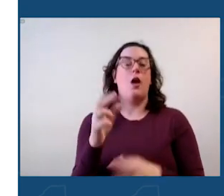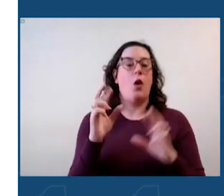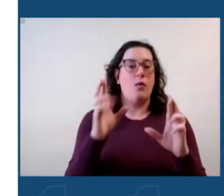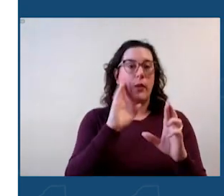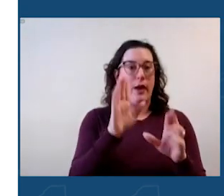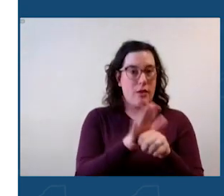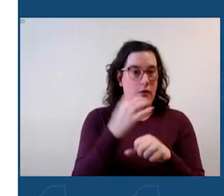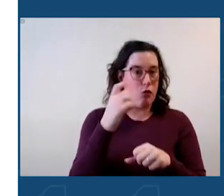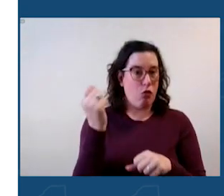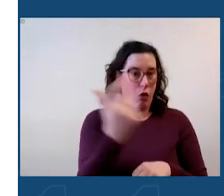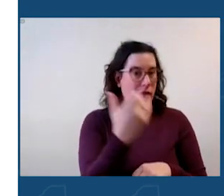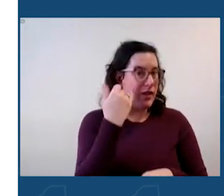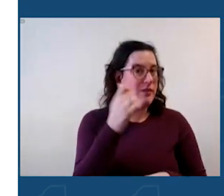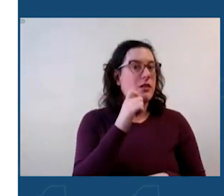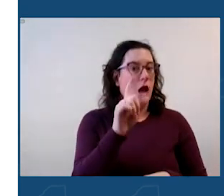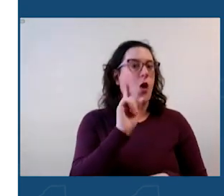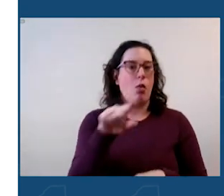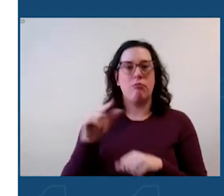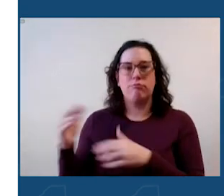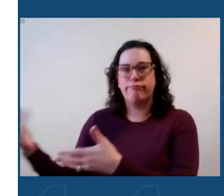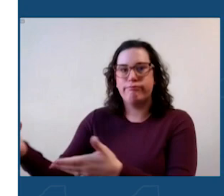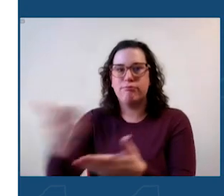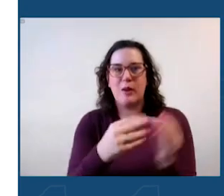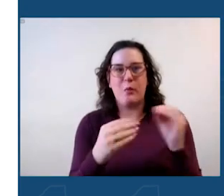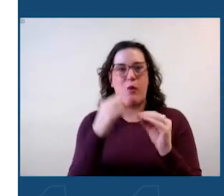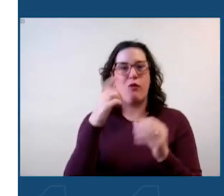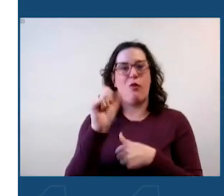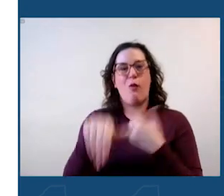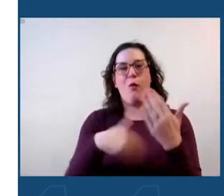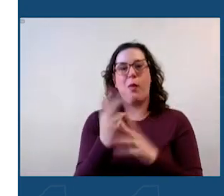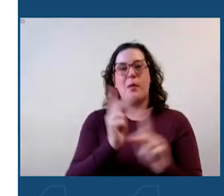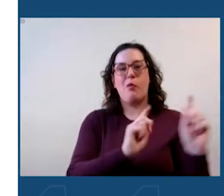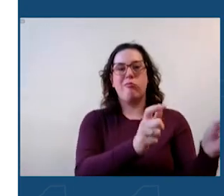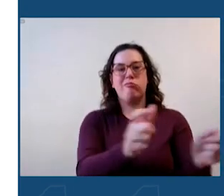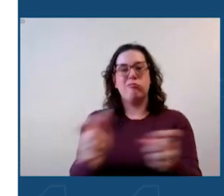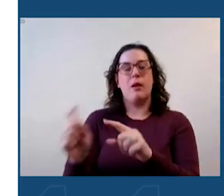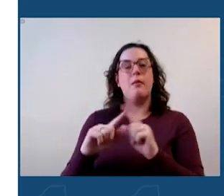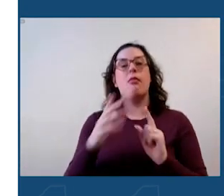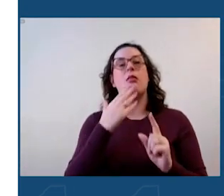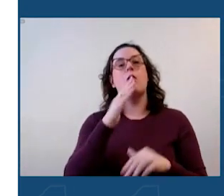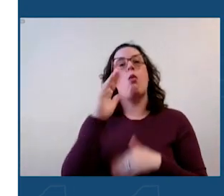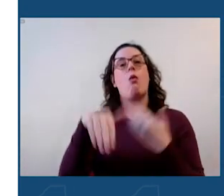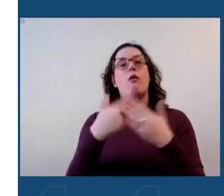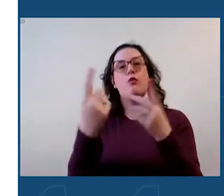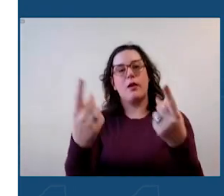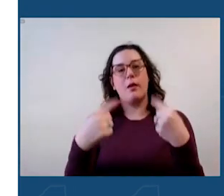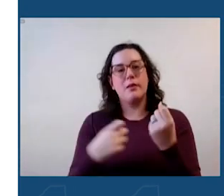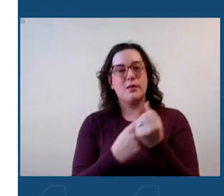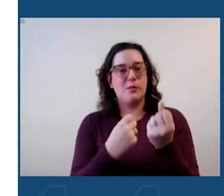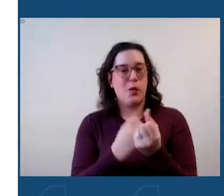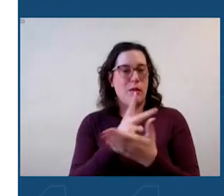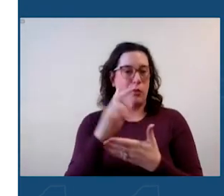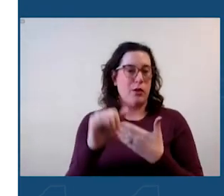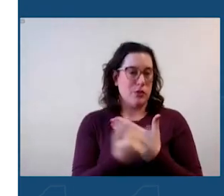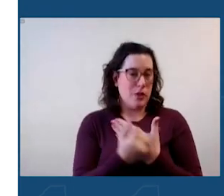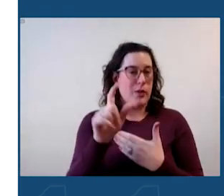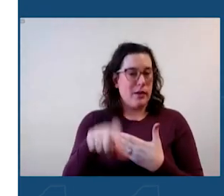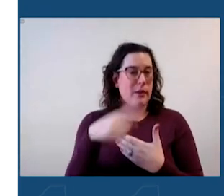MTA will go back and do a second run. So thank you all for being here and for supporting this project the way we needed to get it